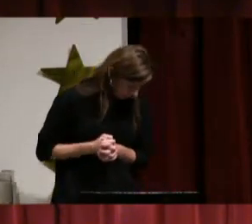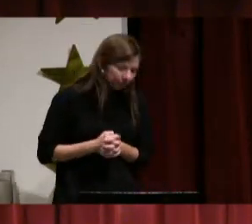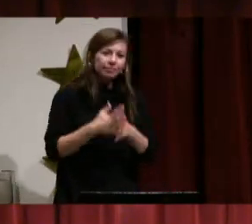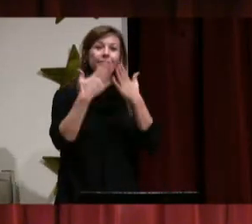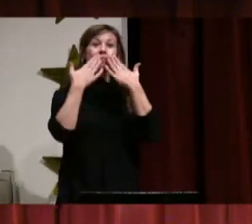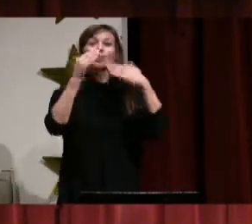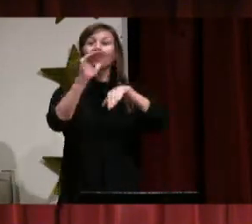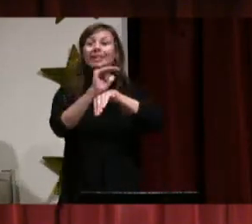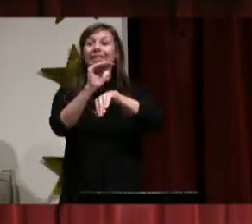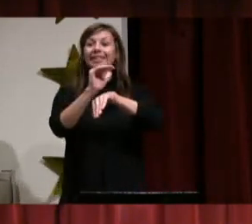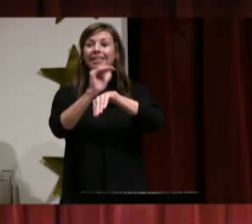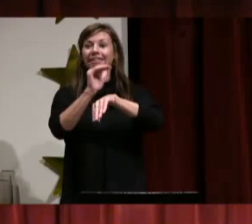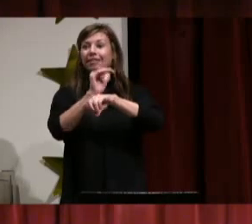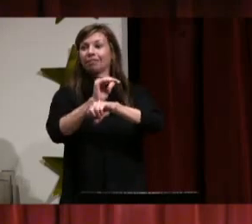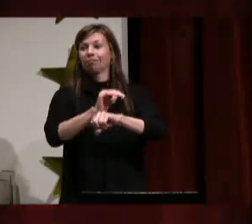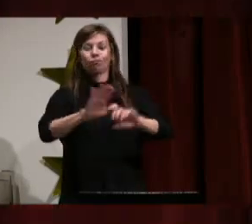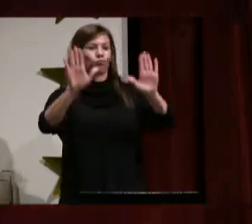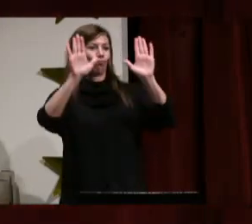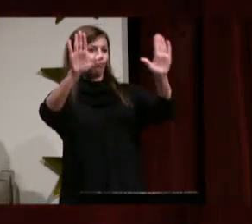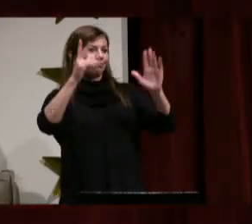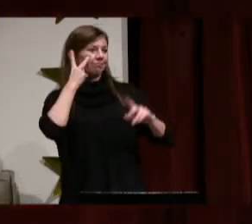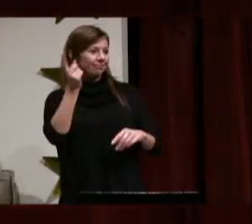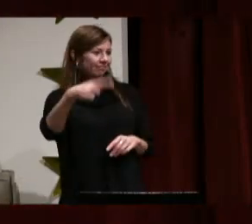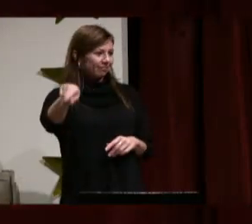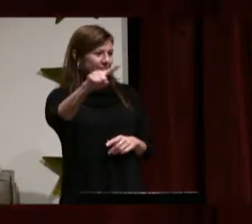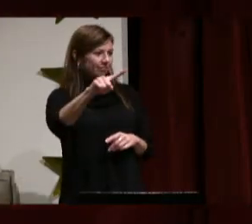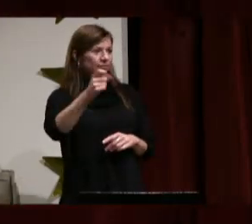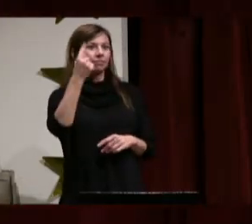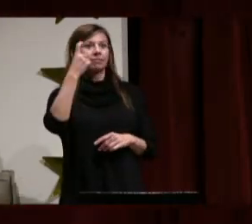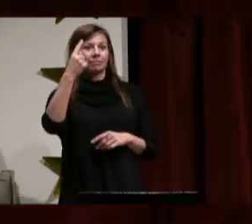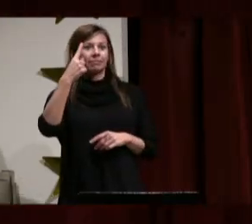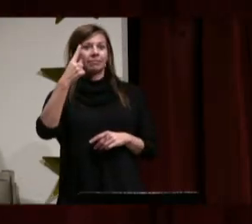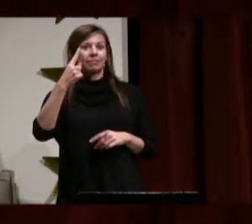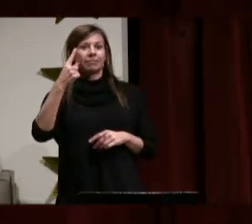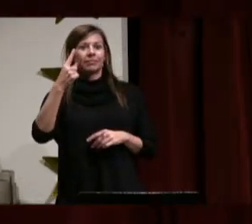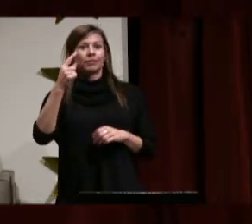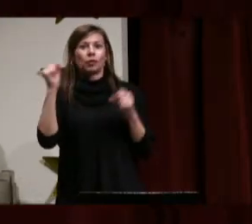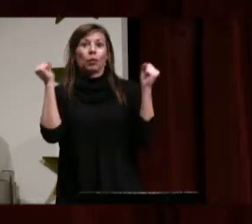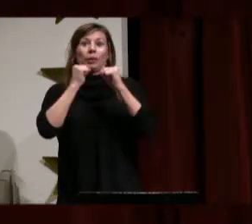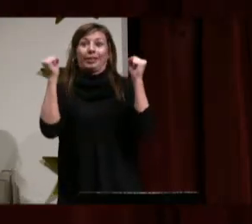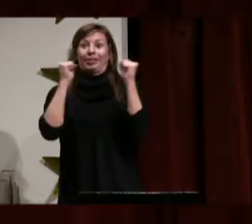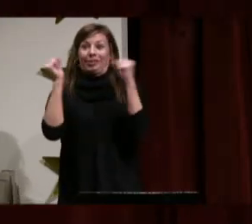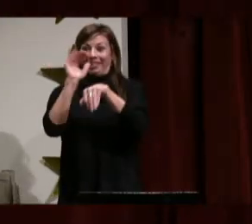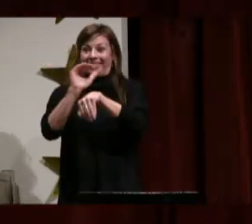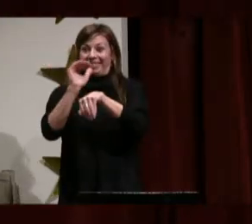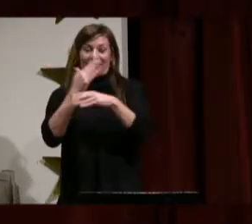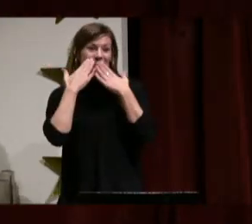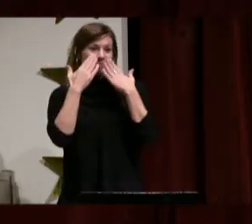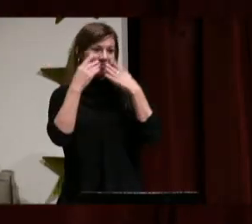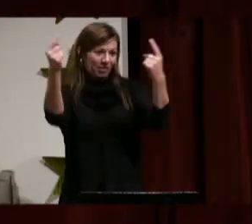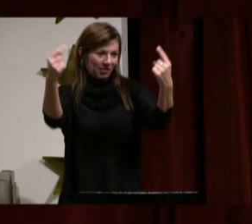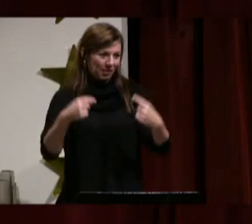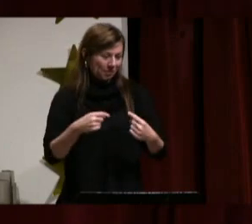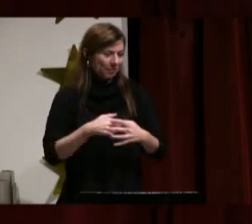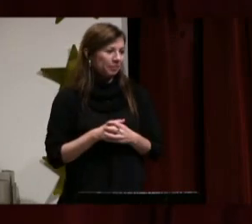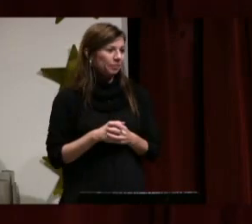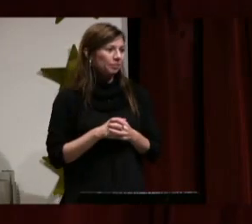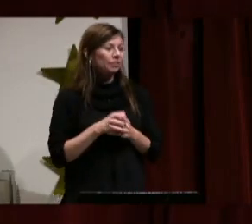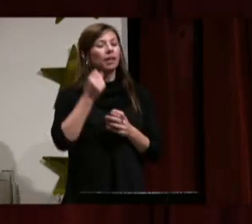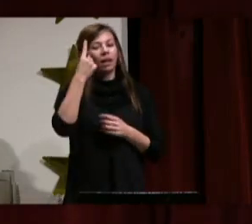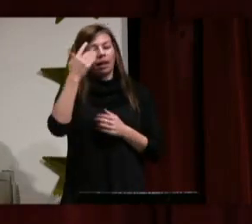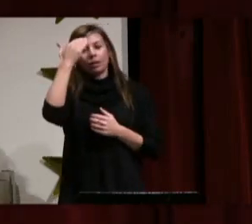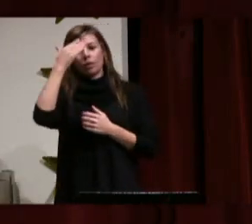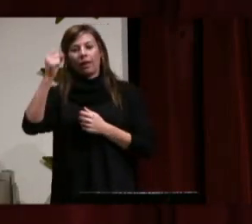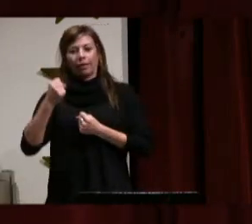Good evening, it's so great to see all of you here, especially on such a wintry evening. With the exception of having to